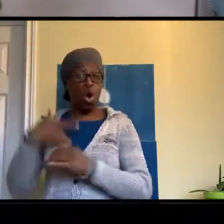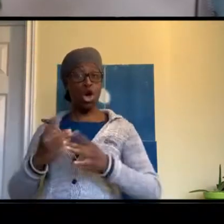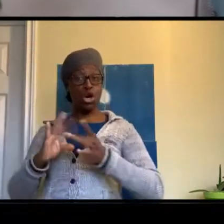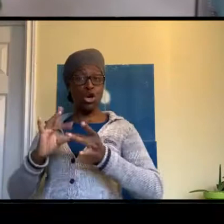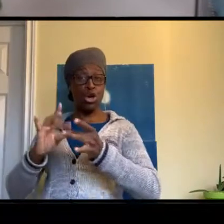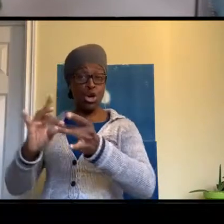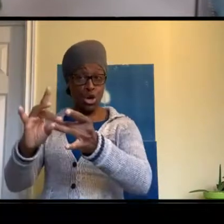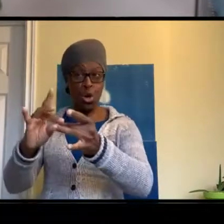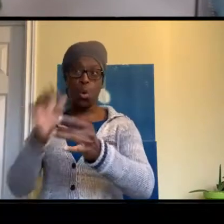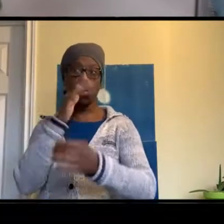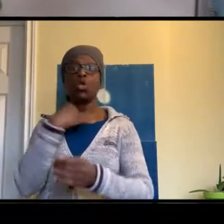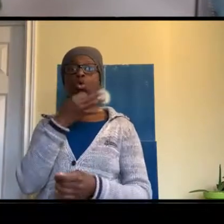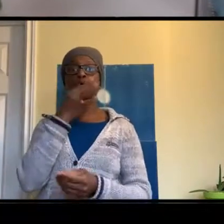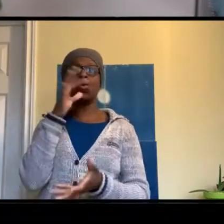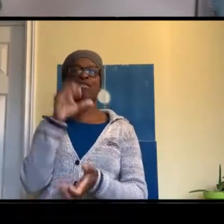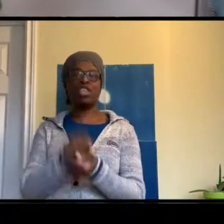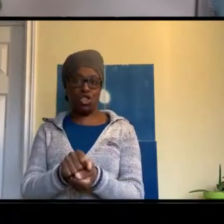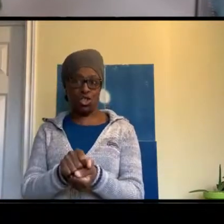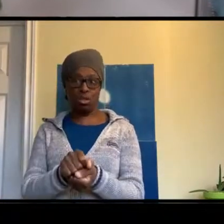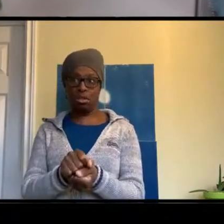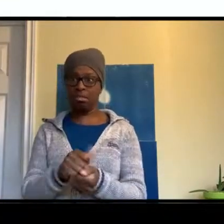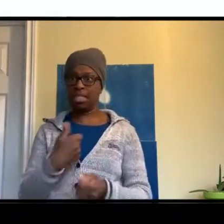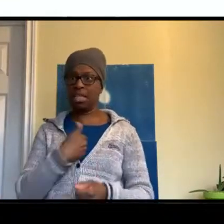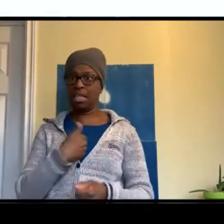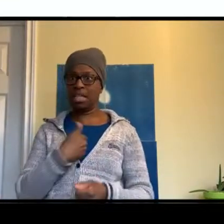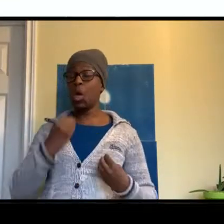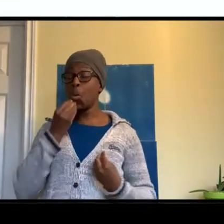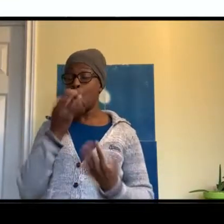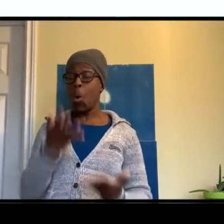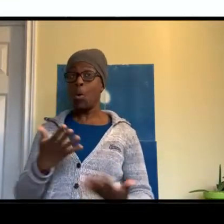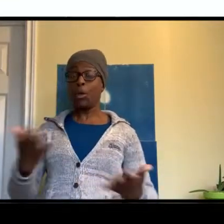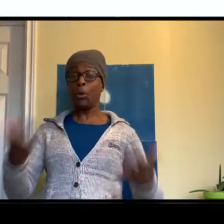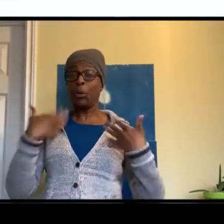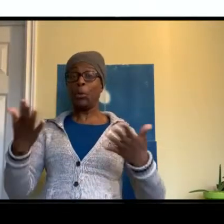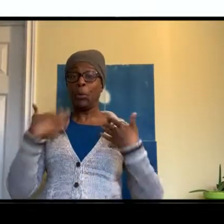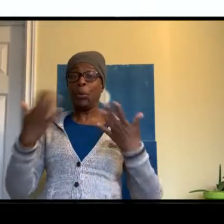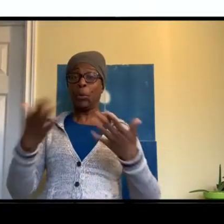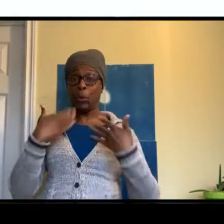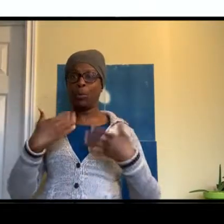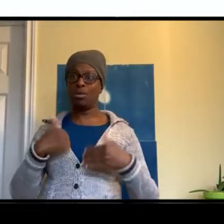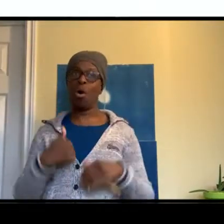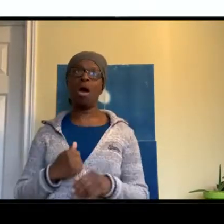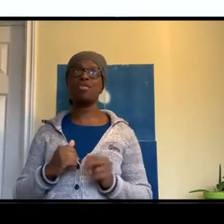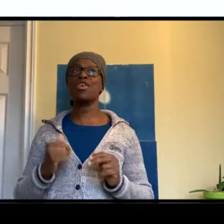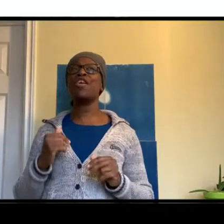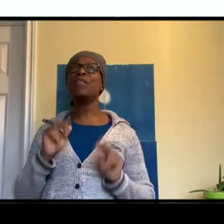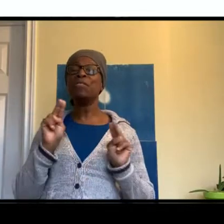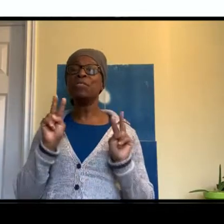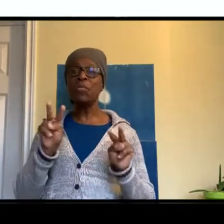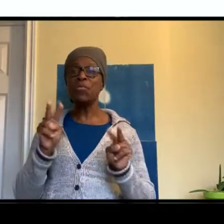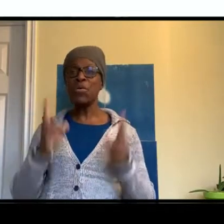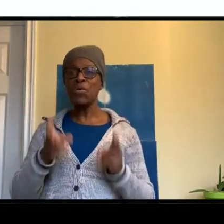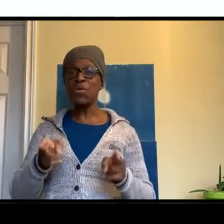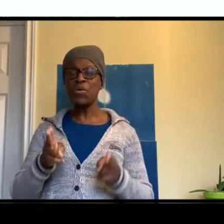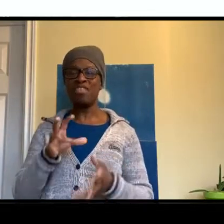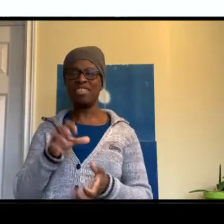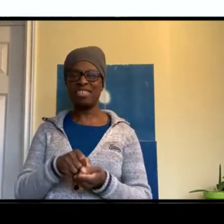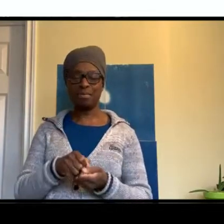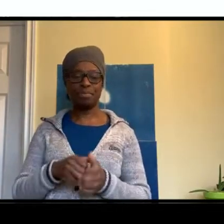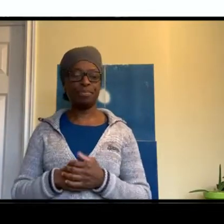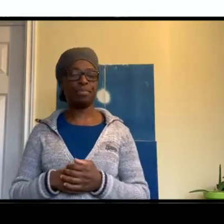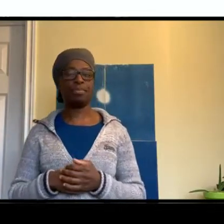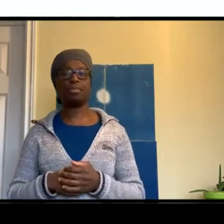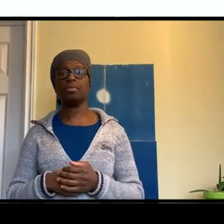So we're going to talk a little bit about some writing tips. Now, Heidi, you were a member of the Writers Federation, so I'm going to lean on you for